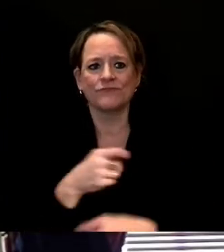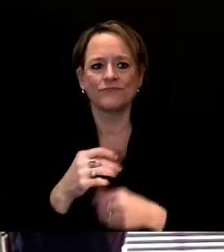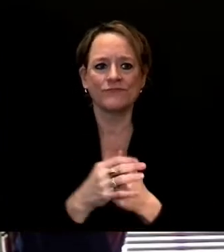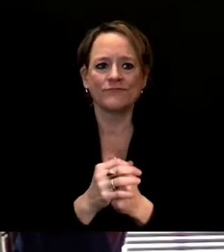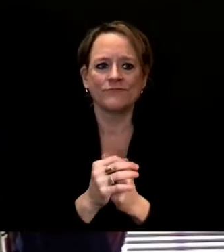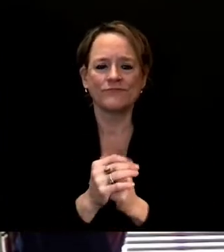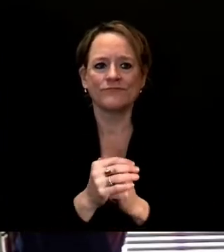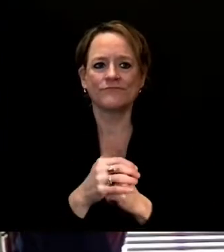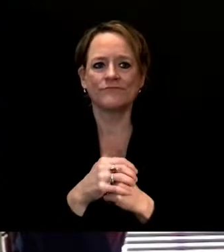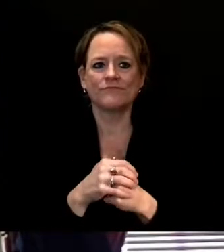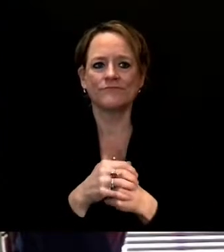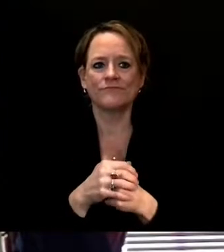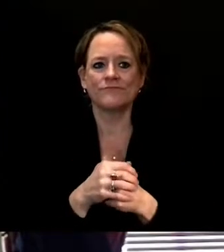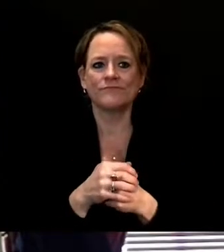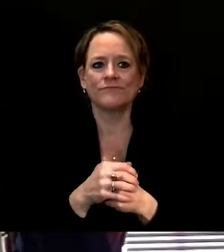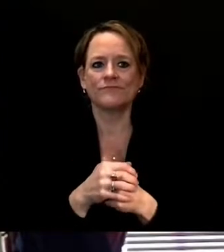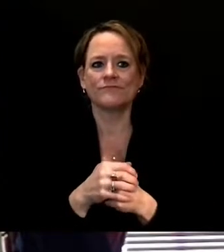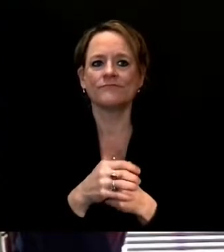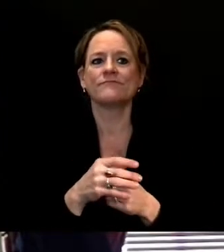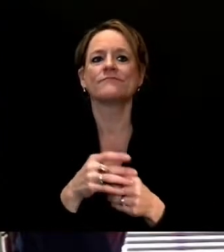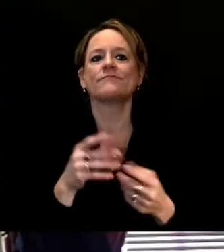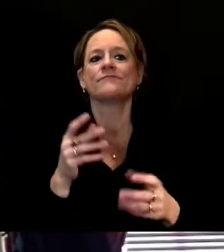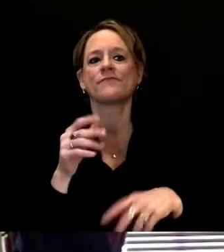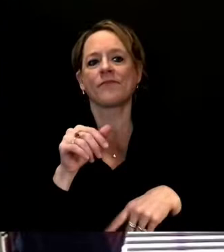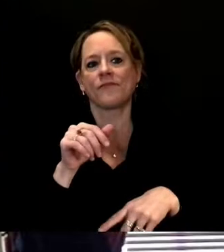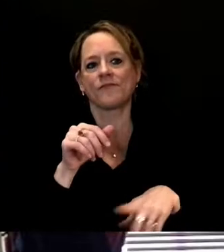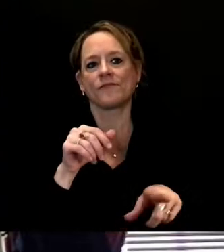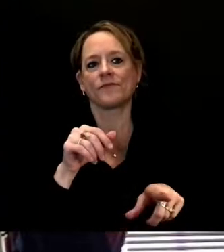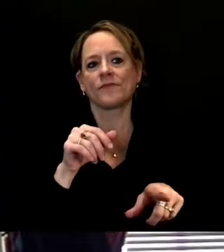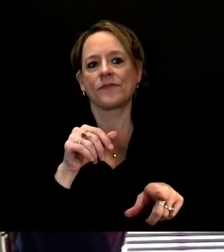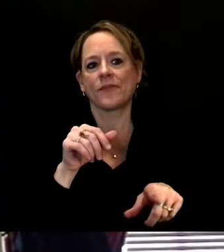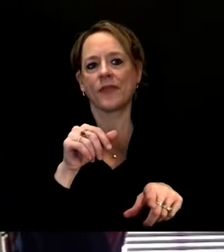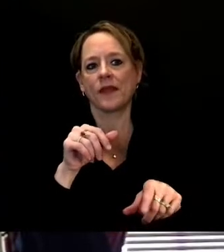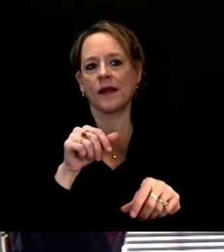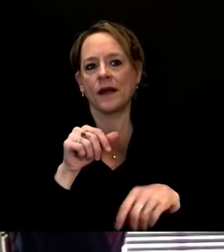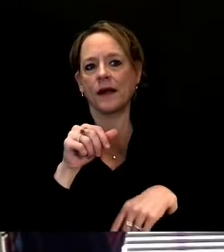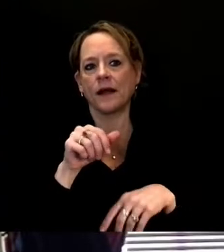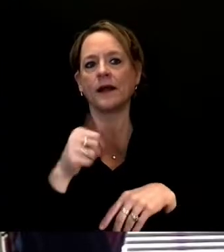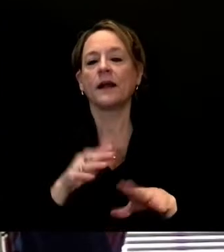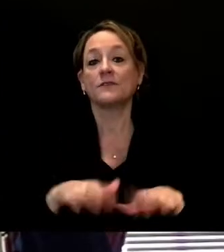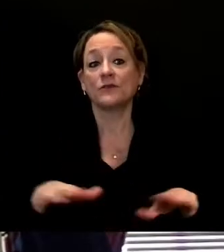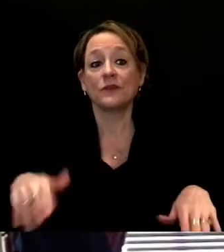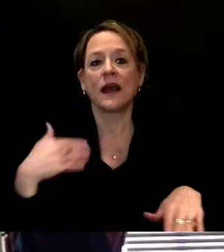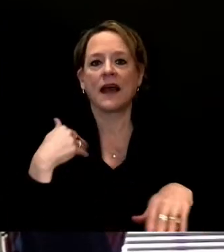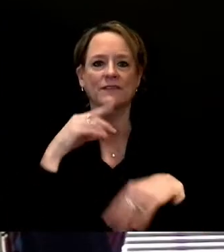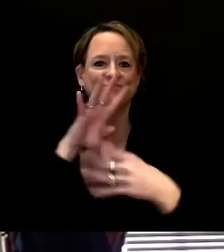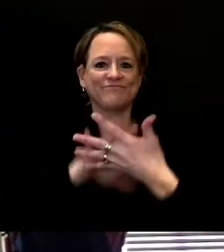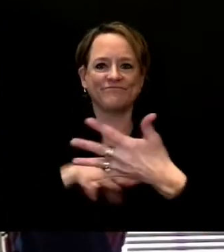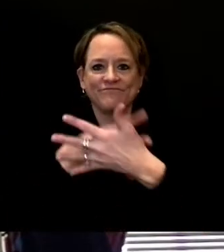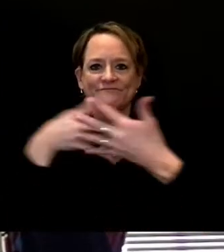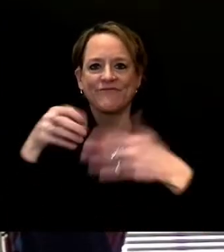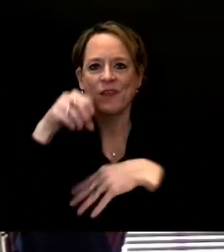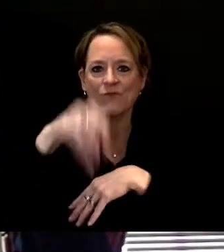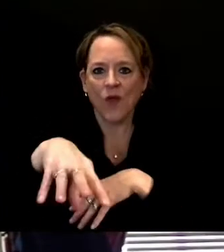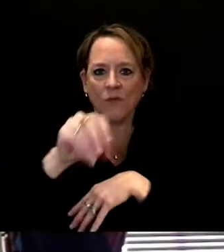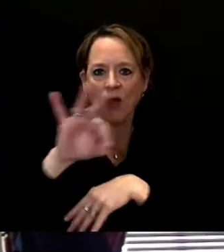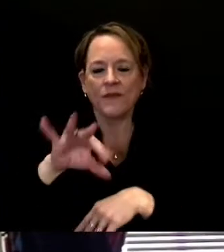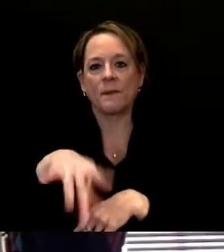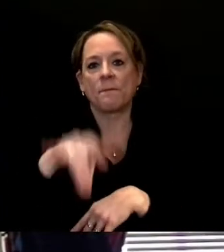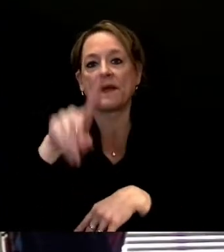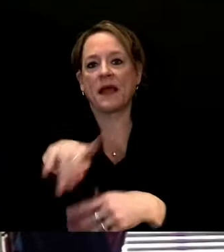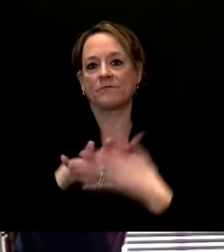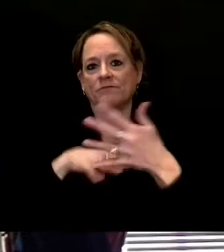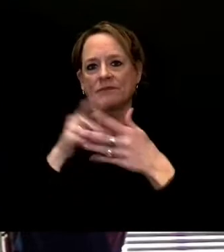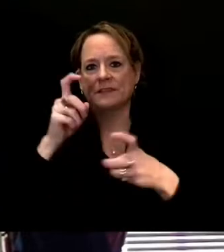older are eligible for a COVID-19 vaccine. And the CDC recommends all kids ages 12 and older receive a